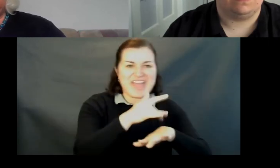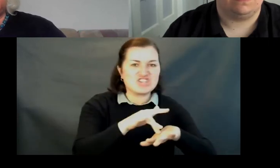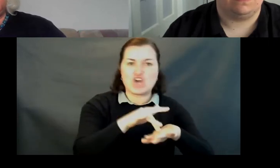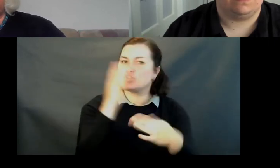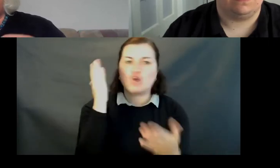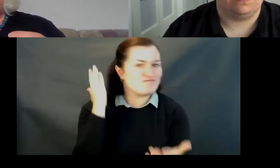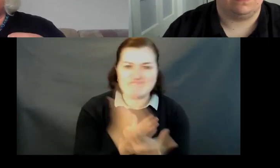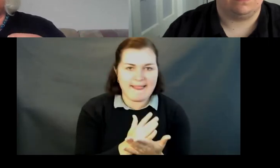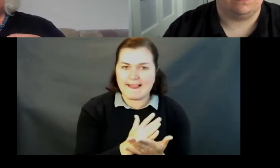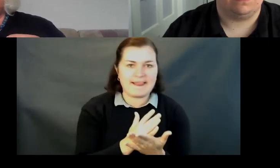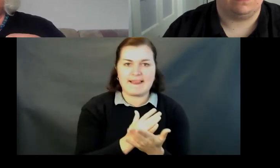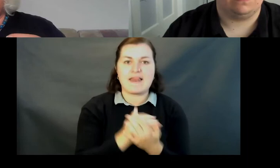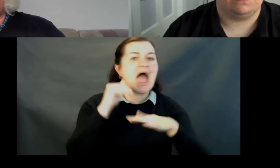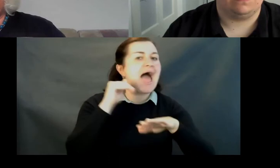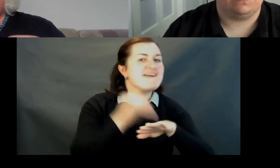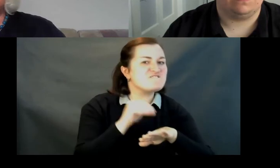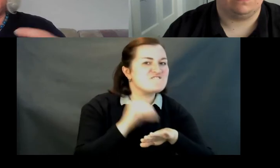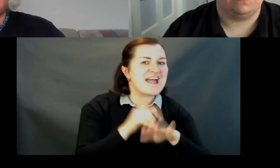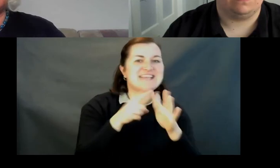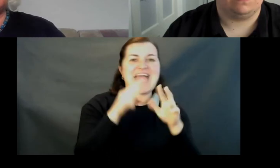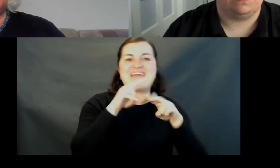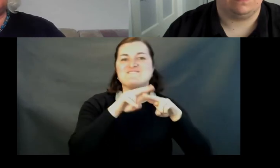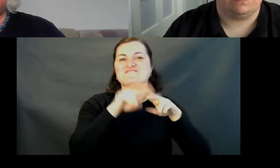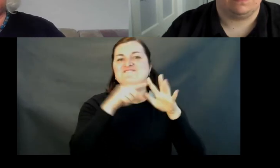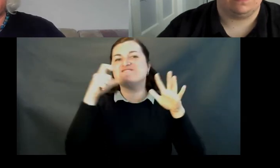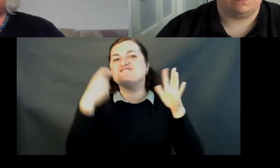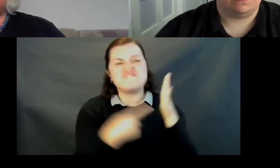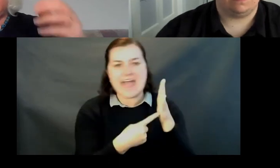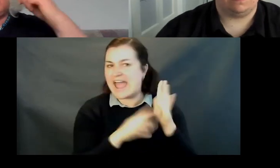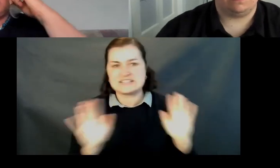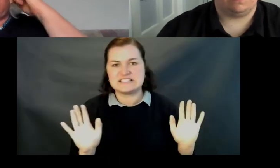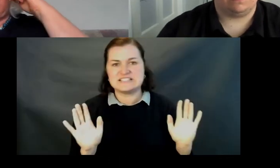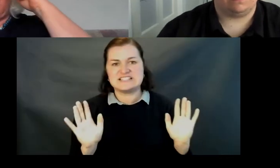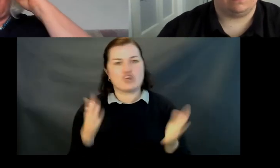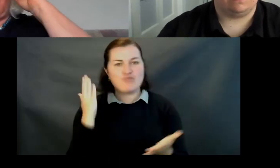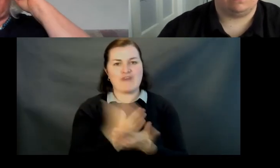are used in order to indicate